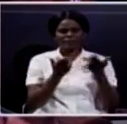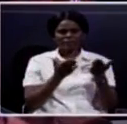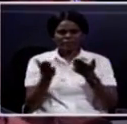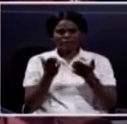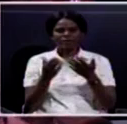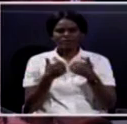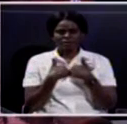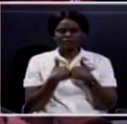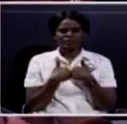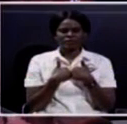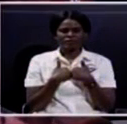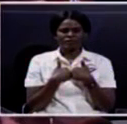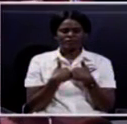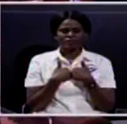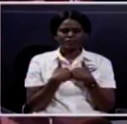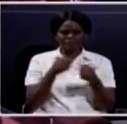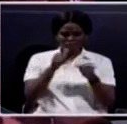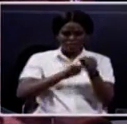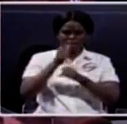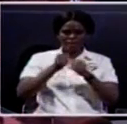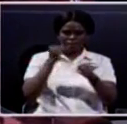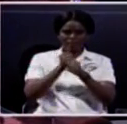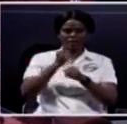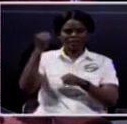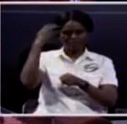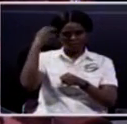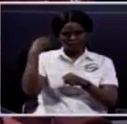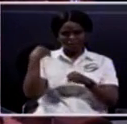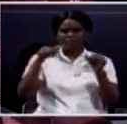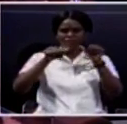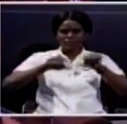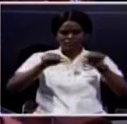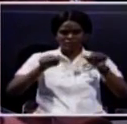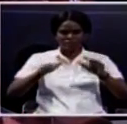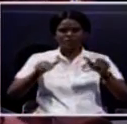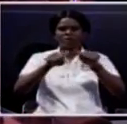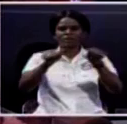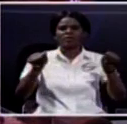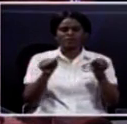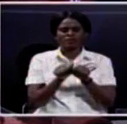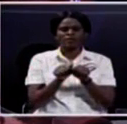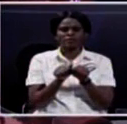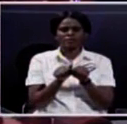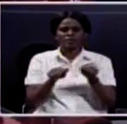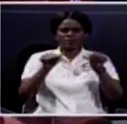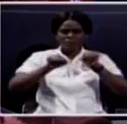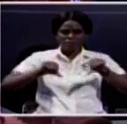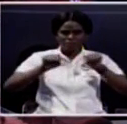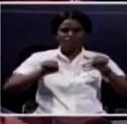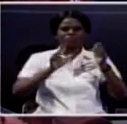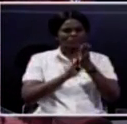plans? No, not only plans. Every year, the Office of the Auditors General audits the schools. The